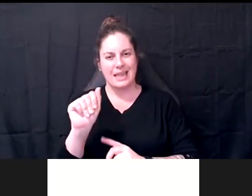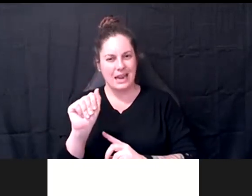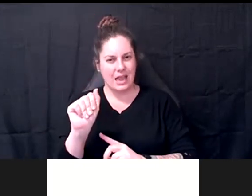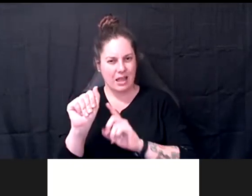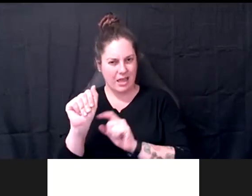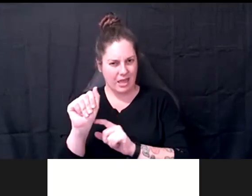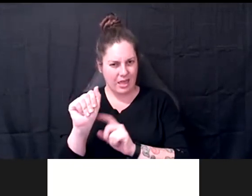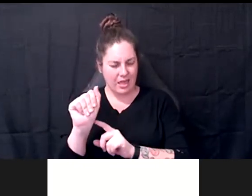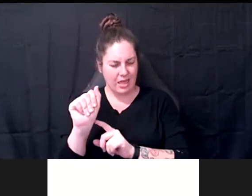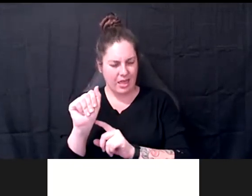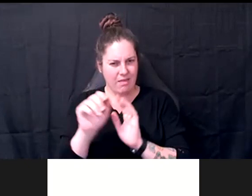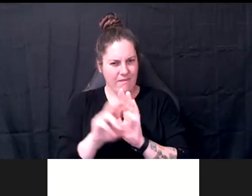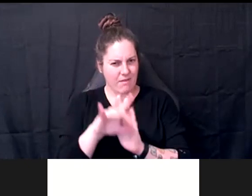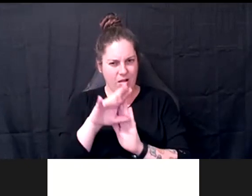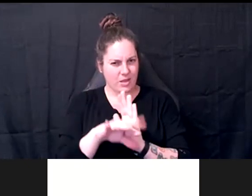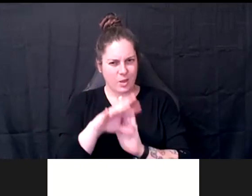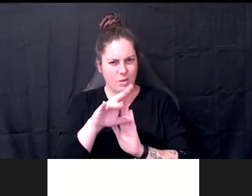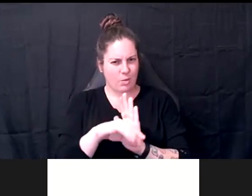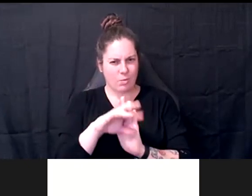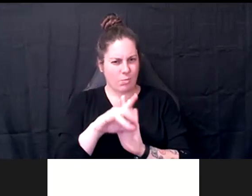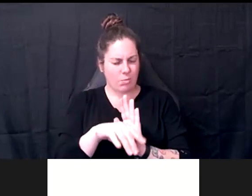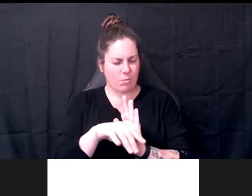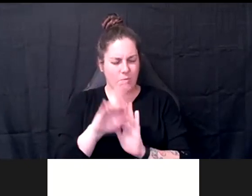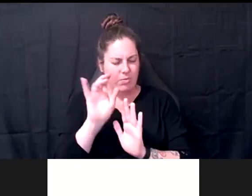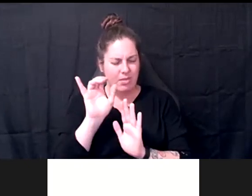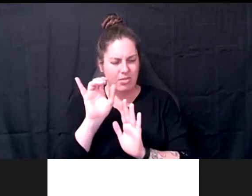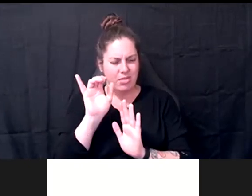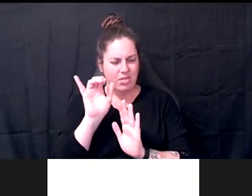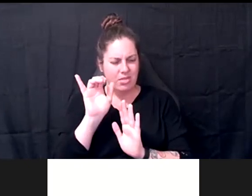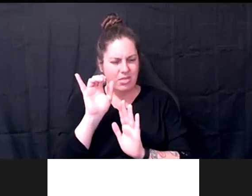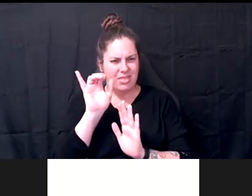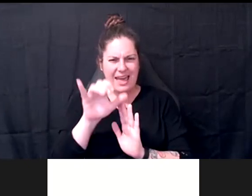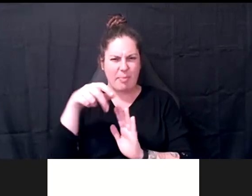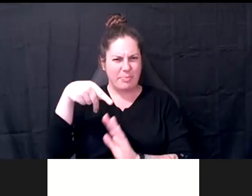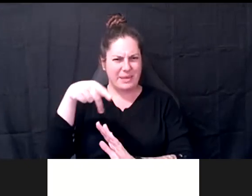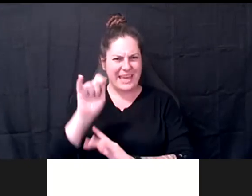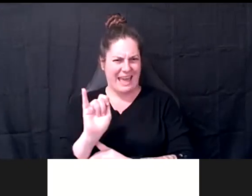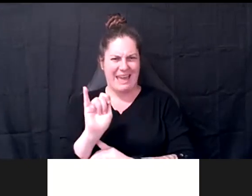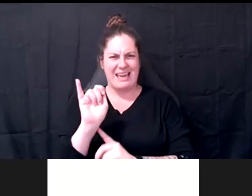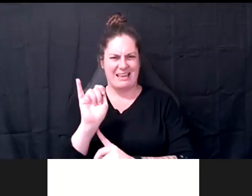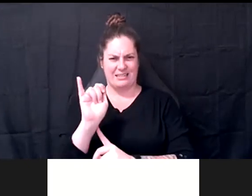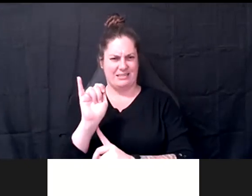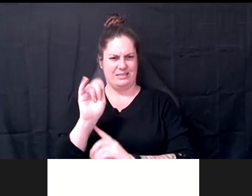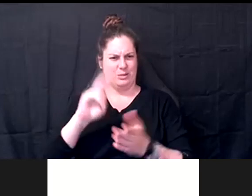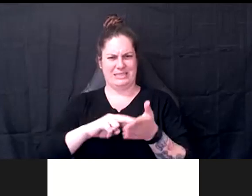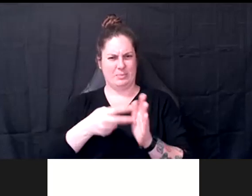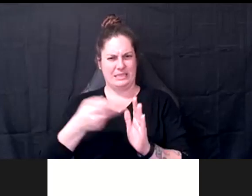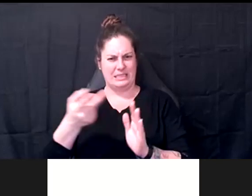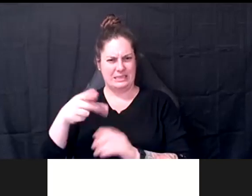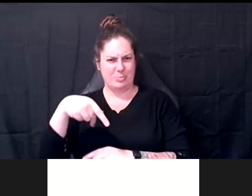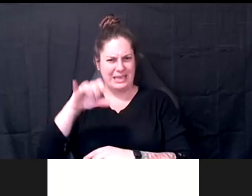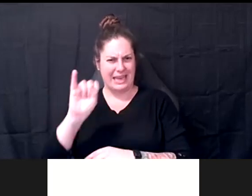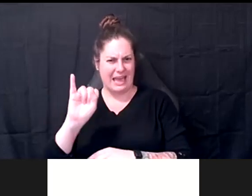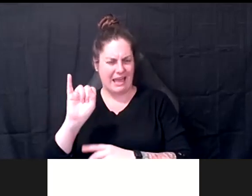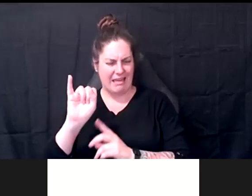the volume, what was the PI? What does the PI stand for in the volume part? That was the only thing I